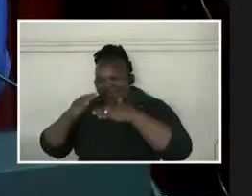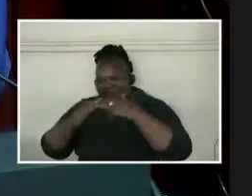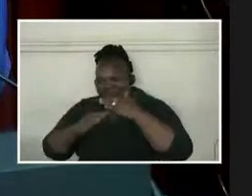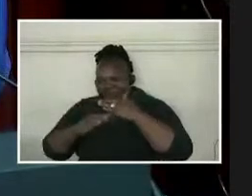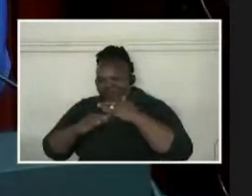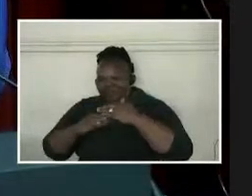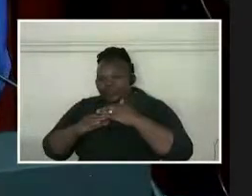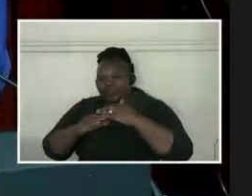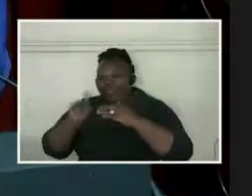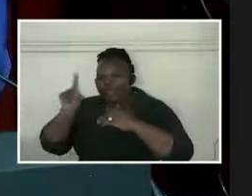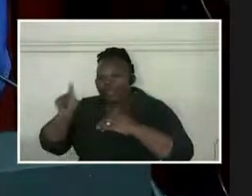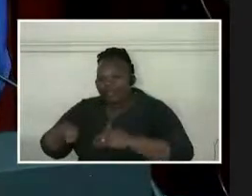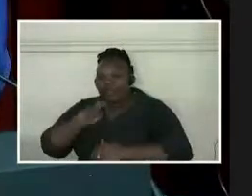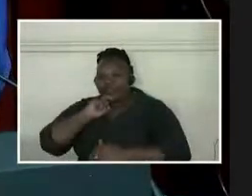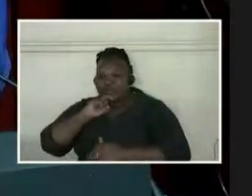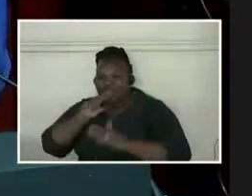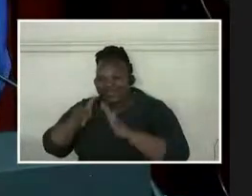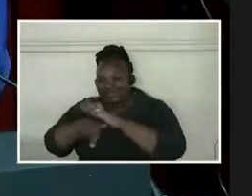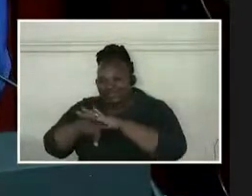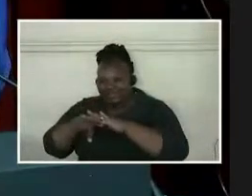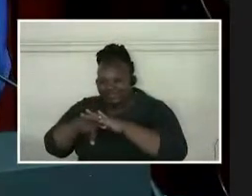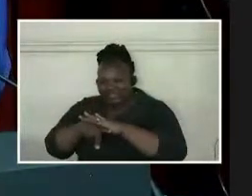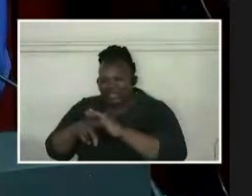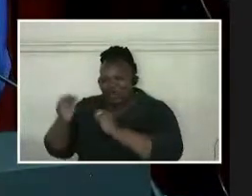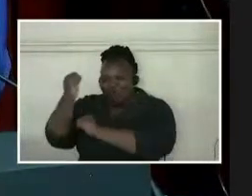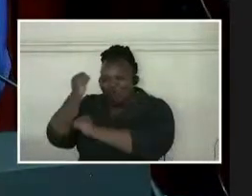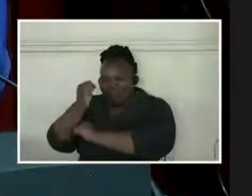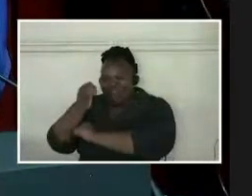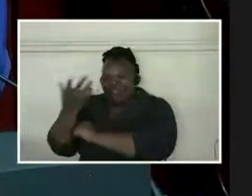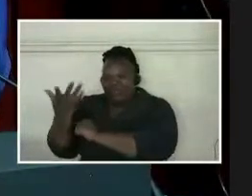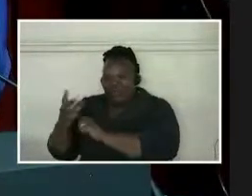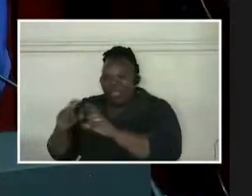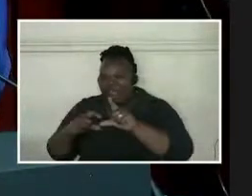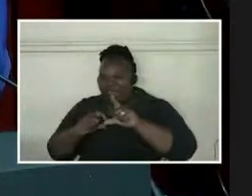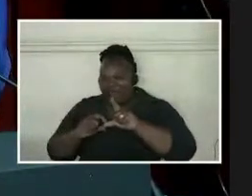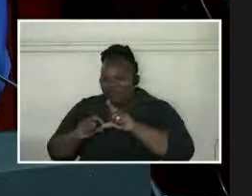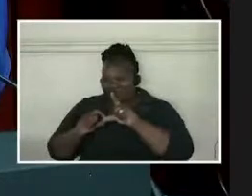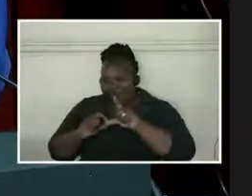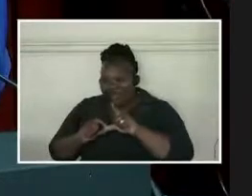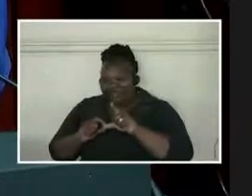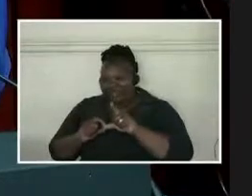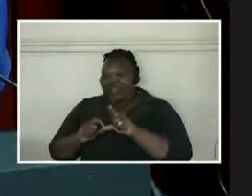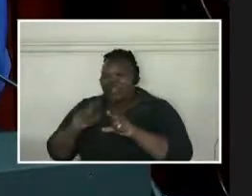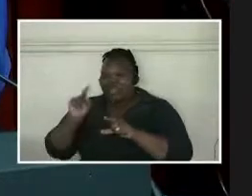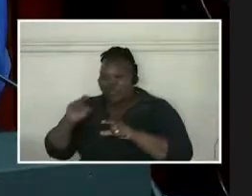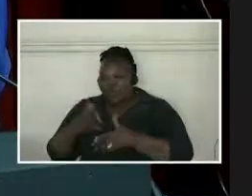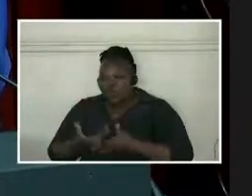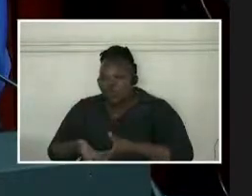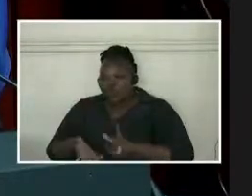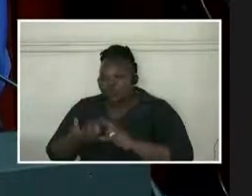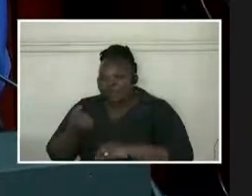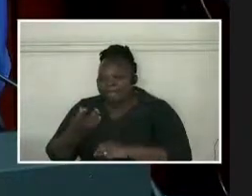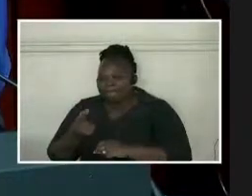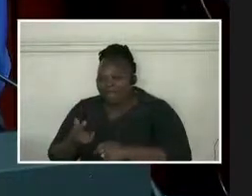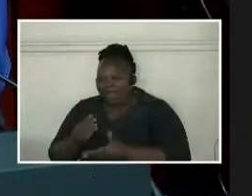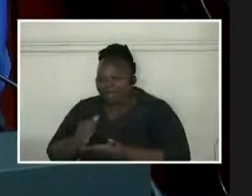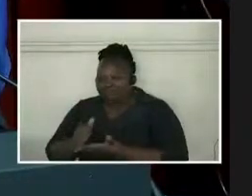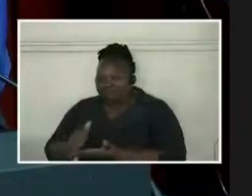used as a district office in lady smith will remain funded the honorable chairperson